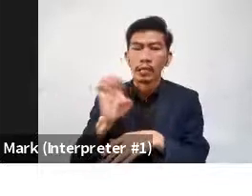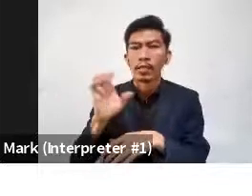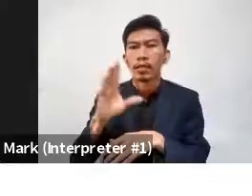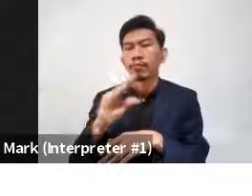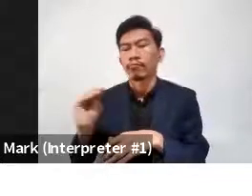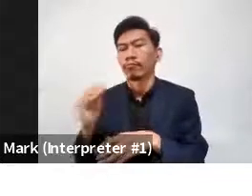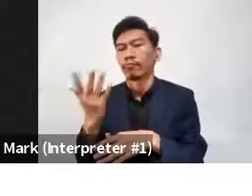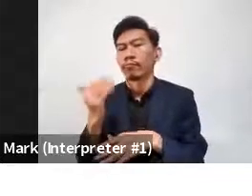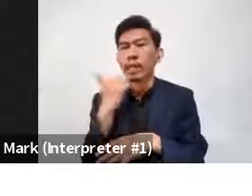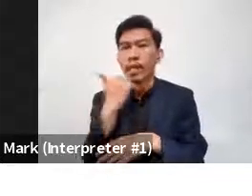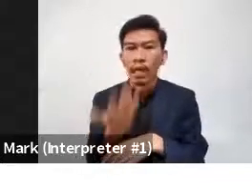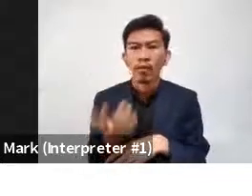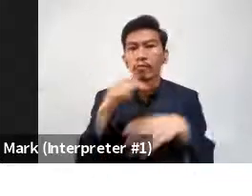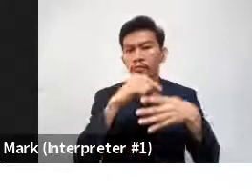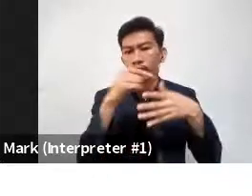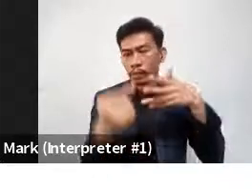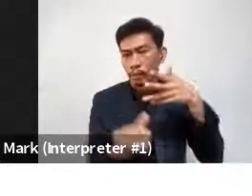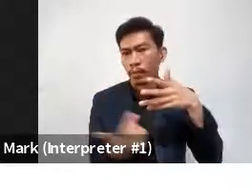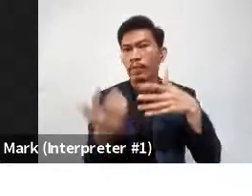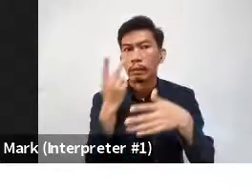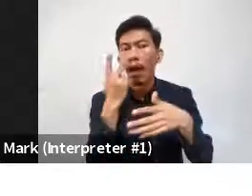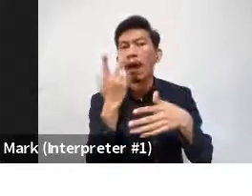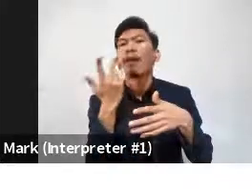So these are just some of the